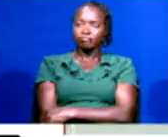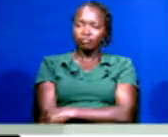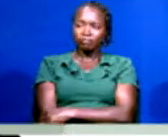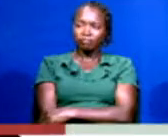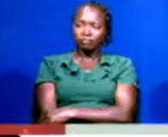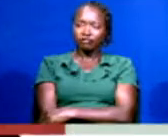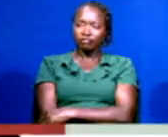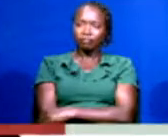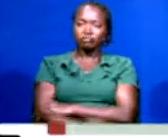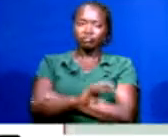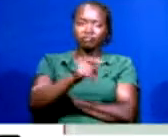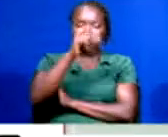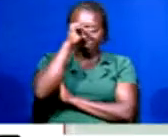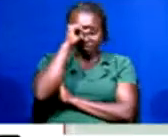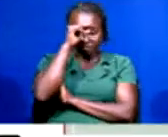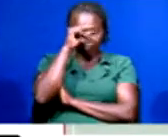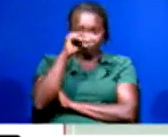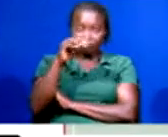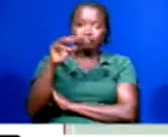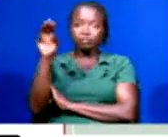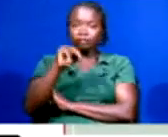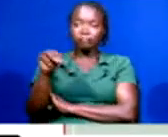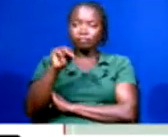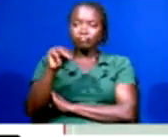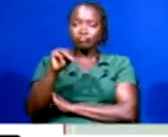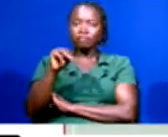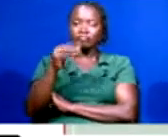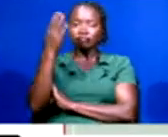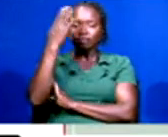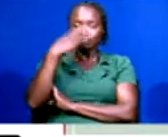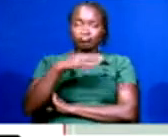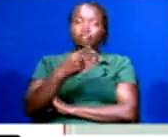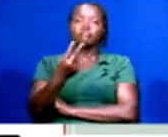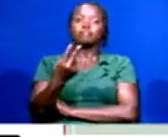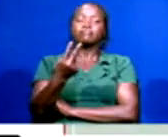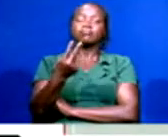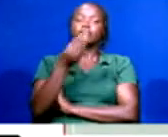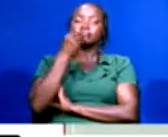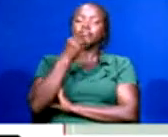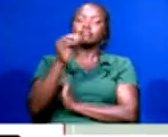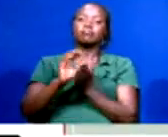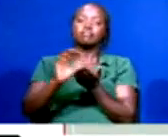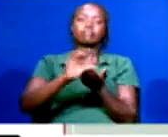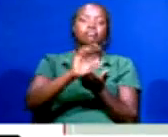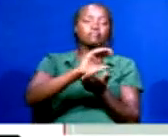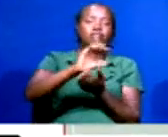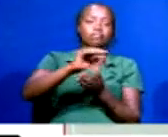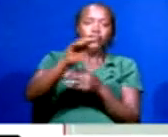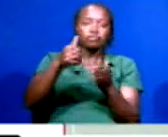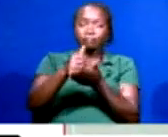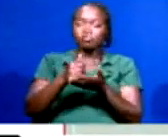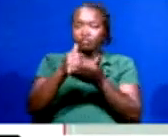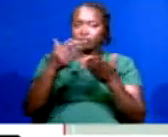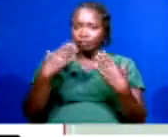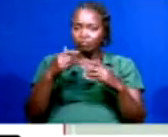The county government of Mandera has launched the second round of relief food distribution in the entire county to cushion residents from effects